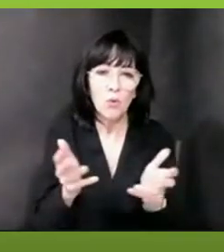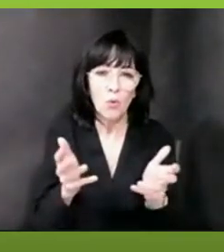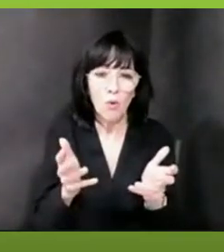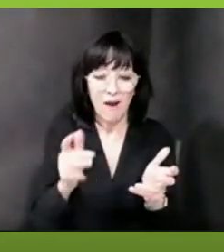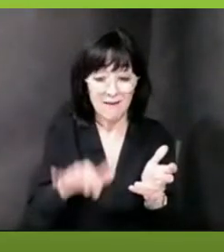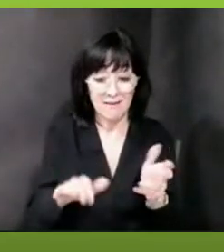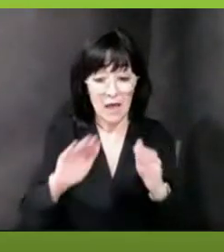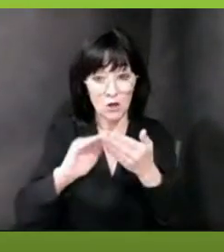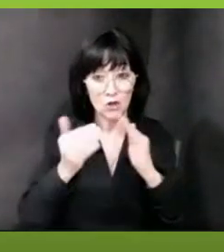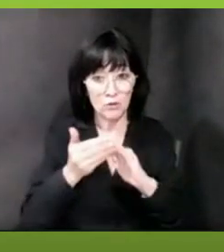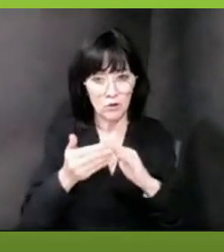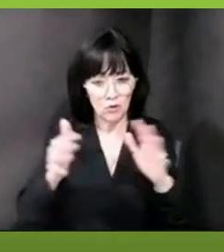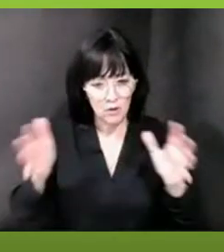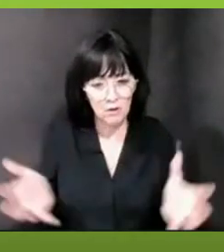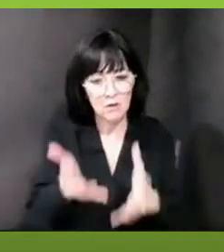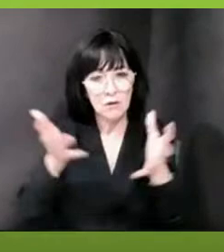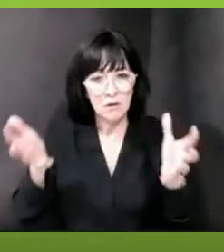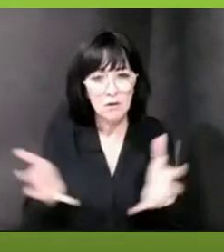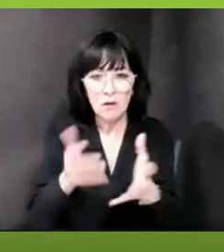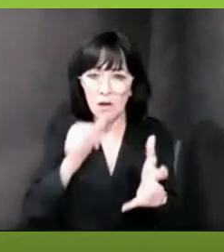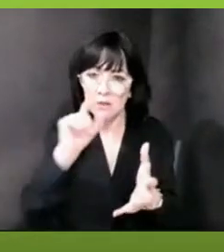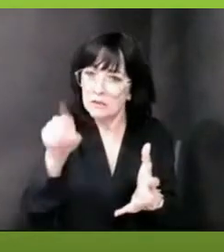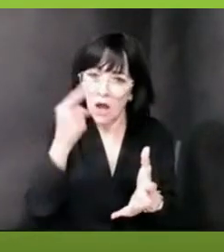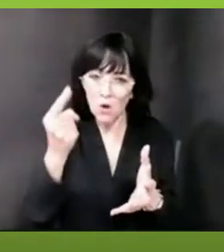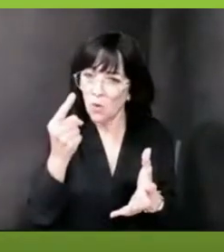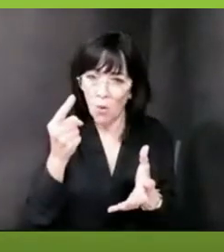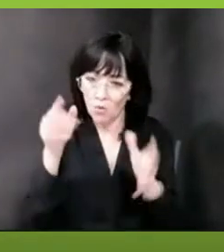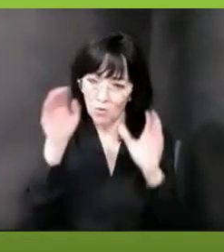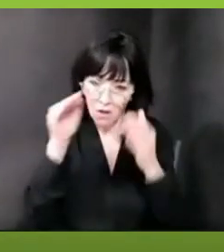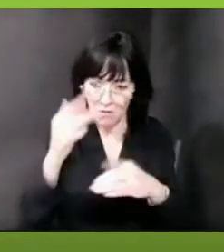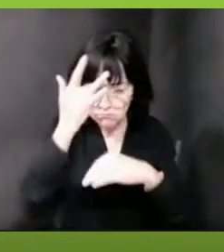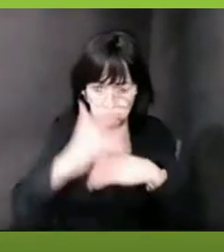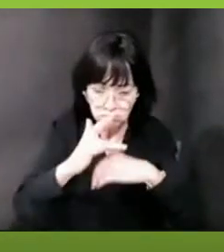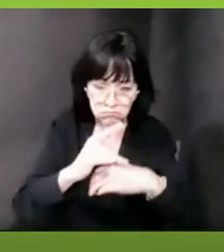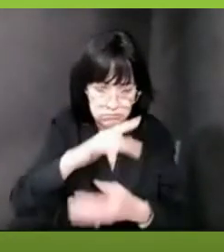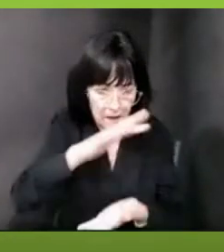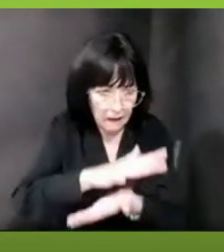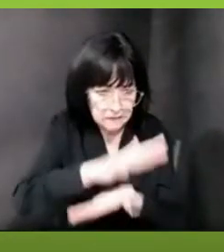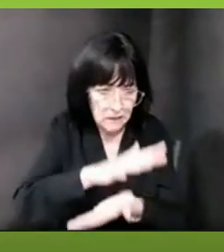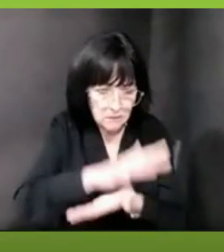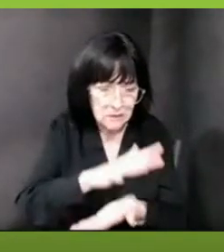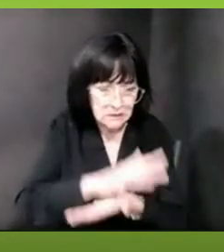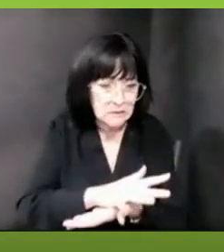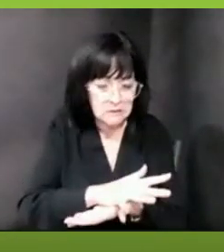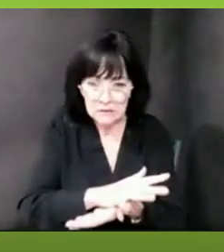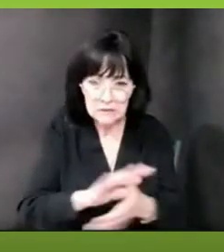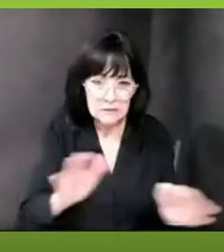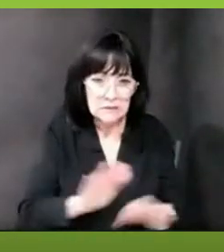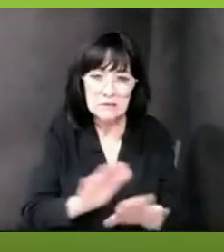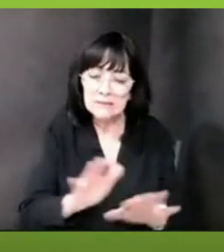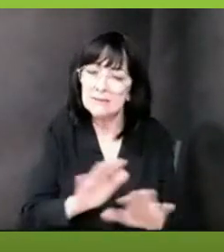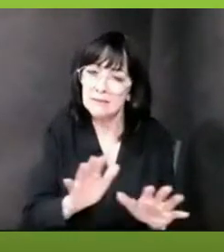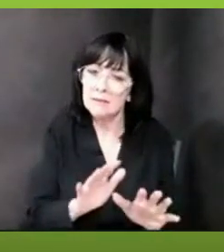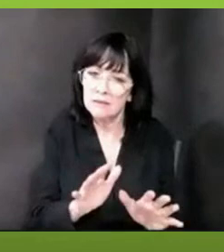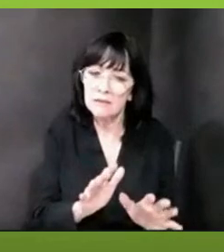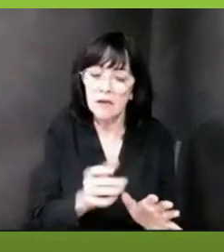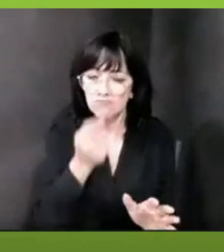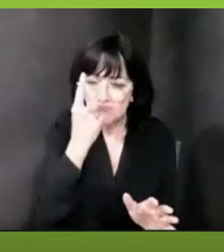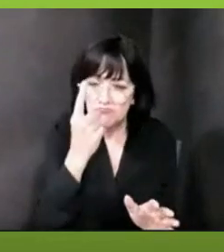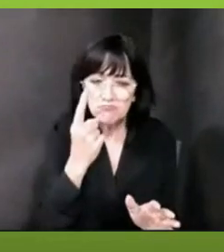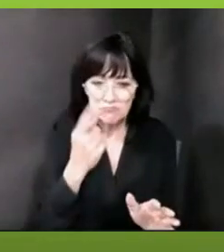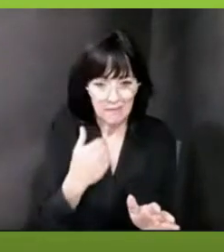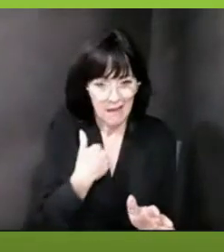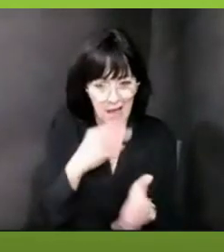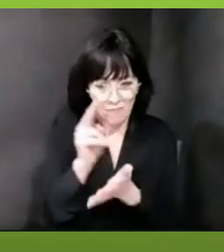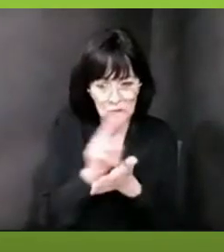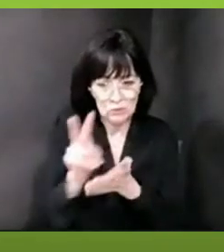of immediately going to academics. Sometimes it's even better to like 2 or 3 weeks to work on, building relationships.